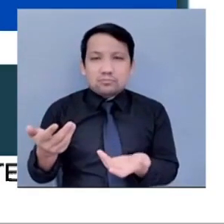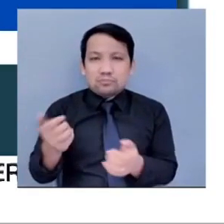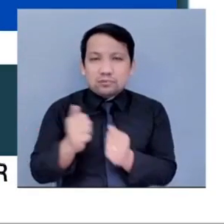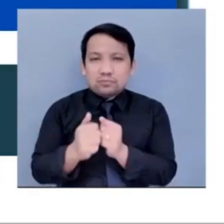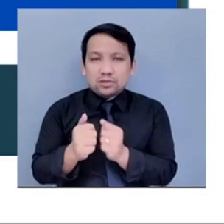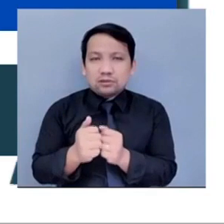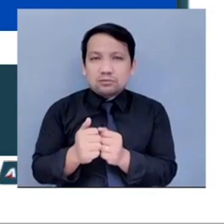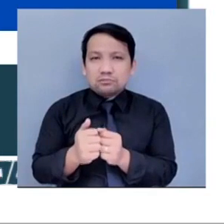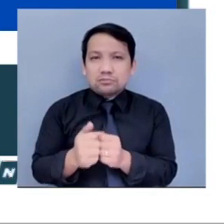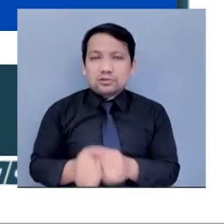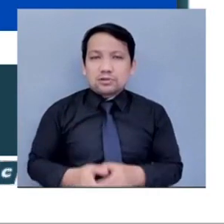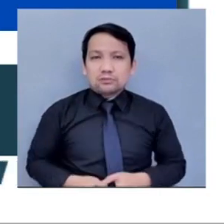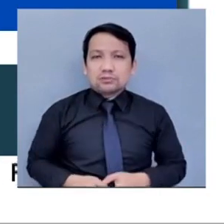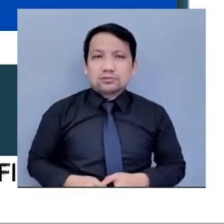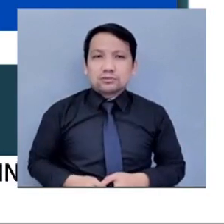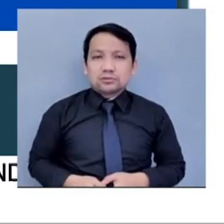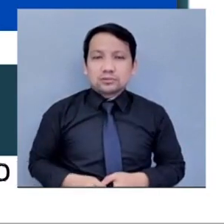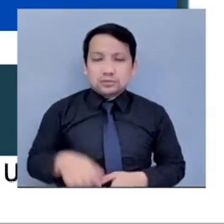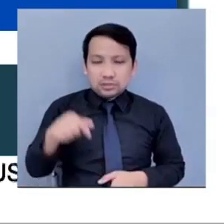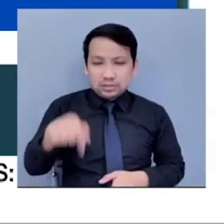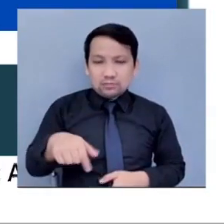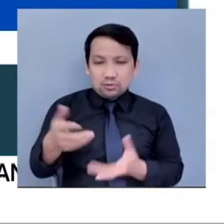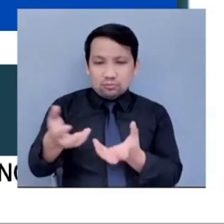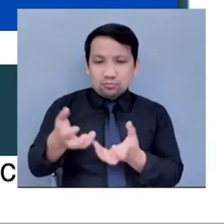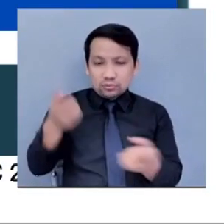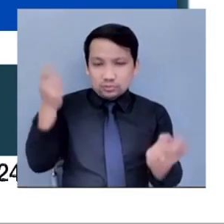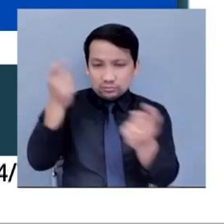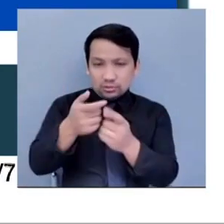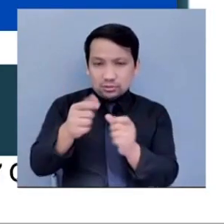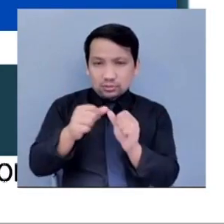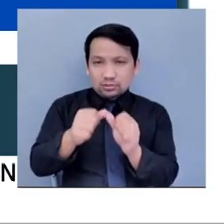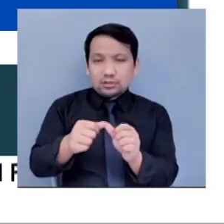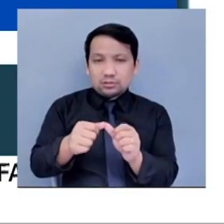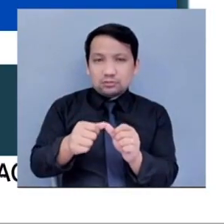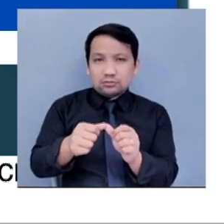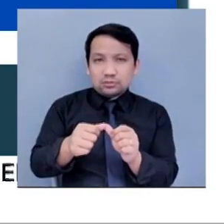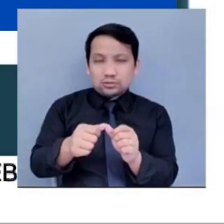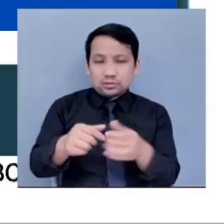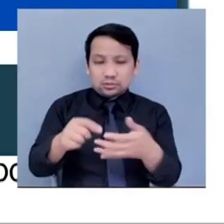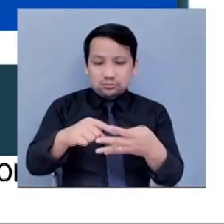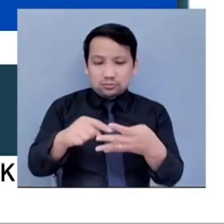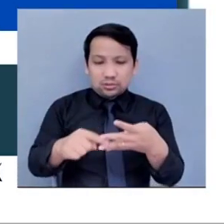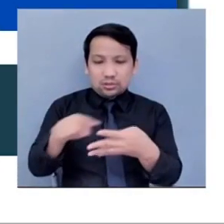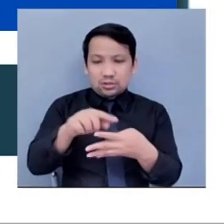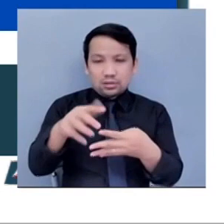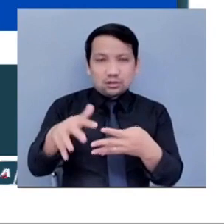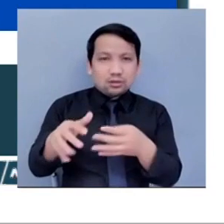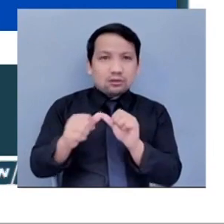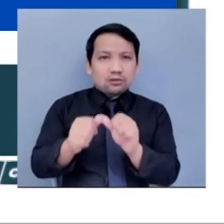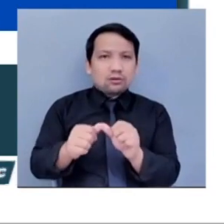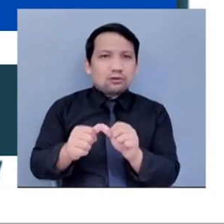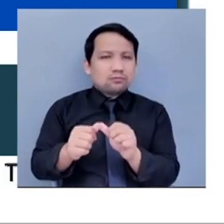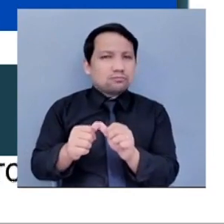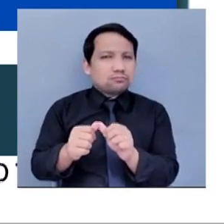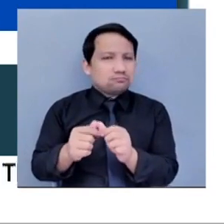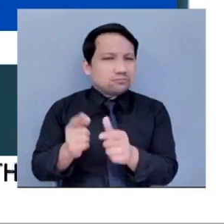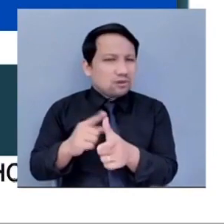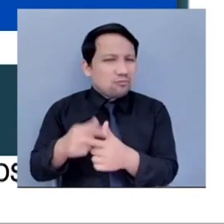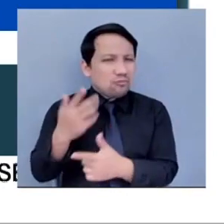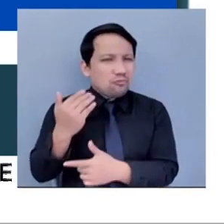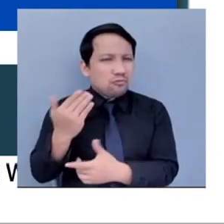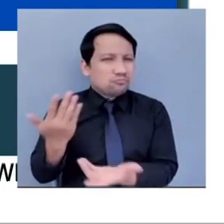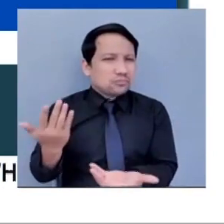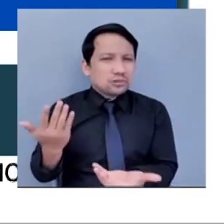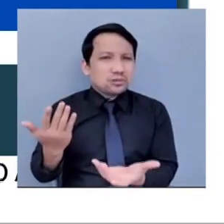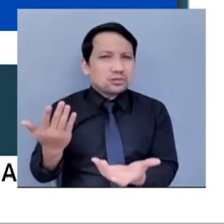going forward, if the country is to reach the middle income status, and why are these